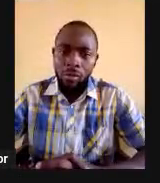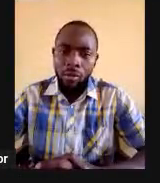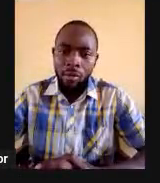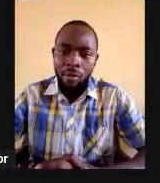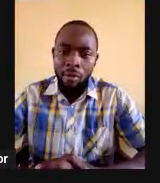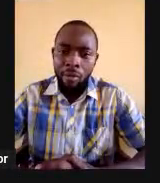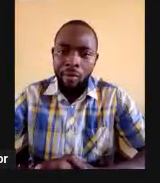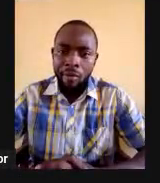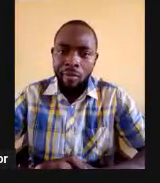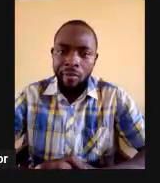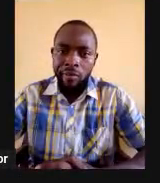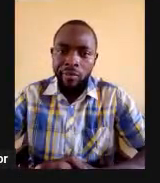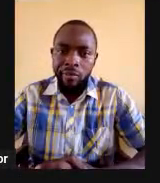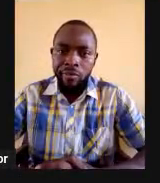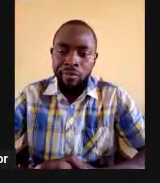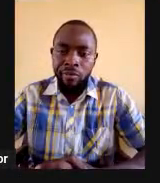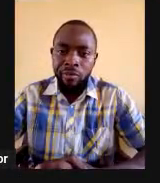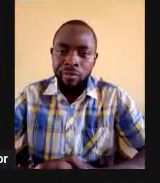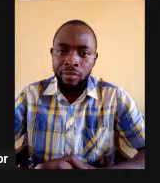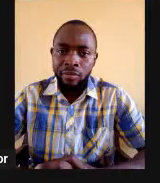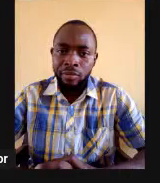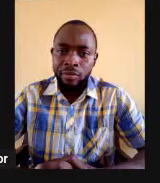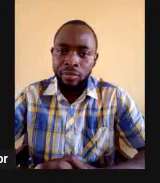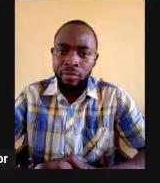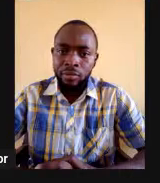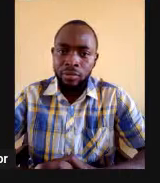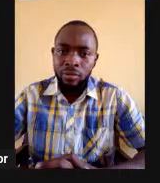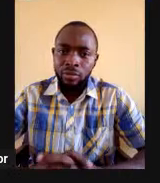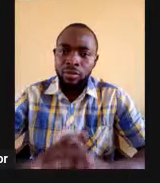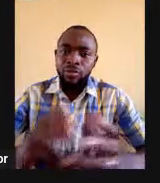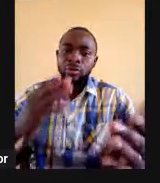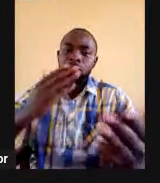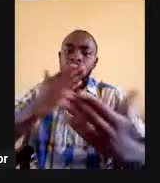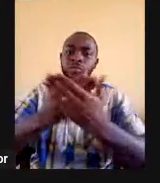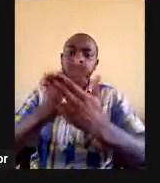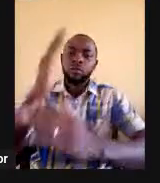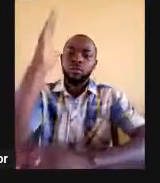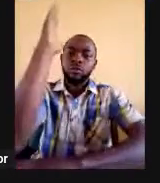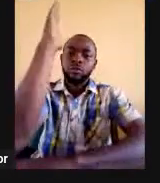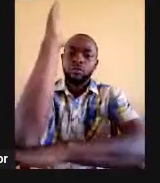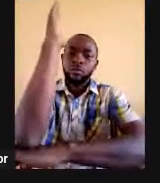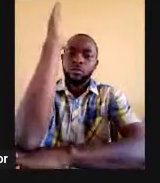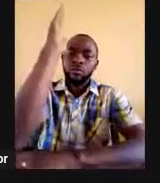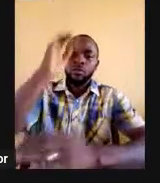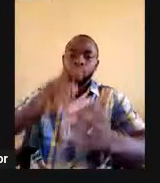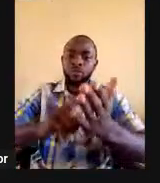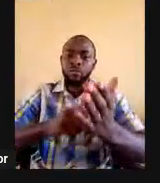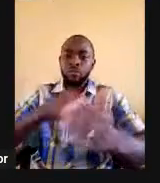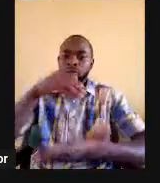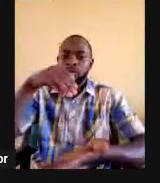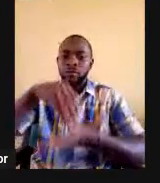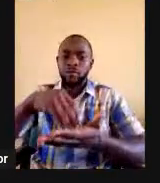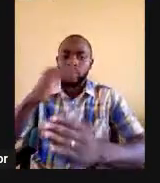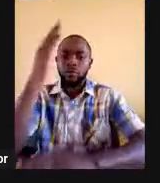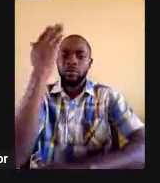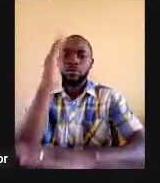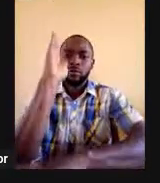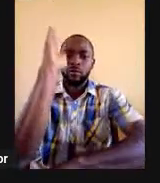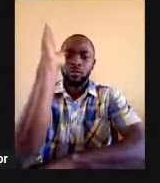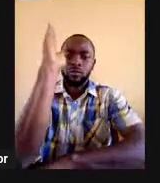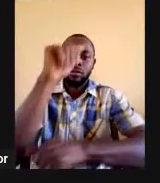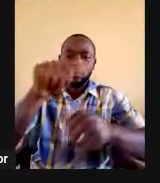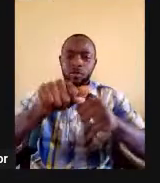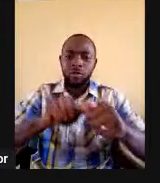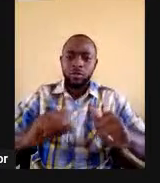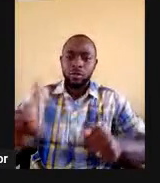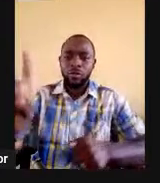All right. Good afternoon once again. Good afternoon, everyone. Um, you're all